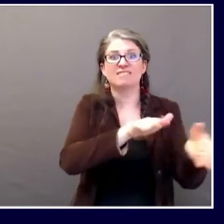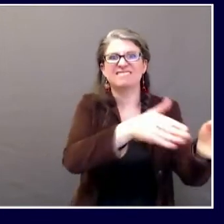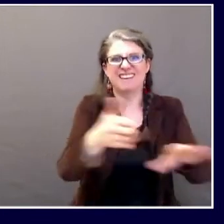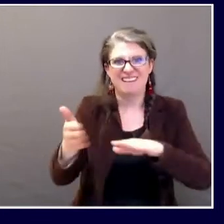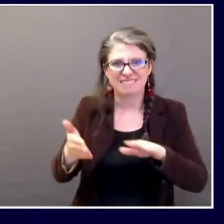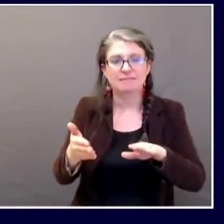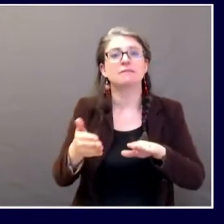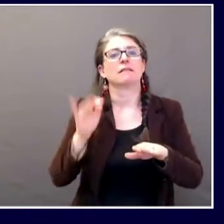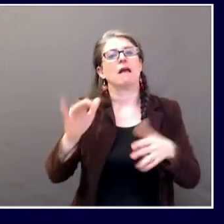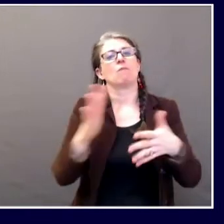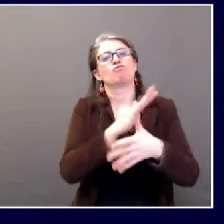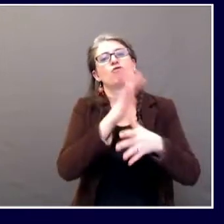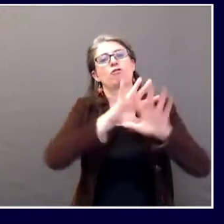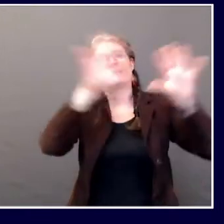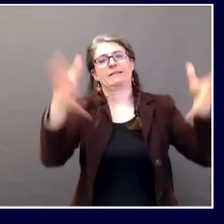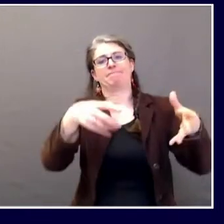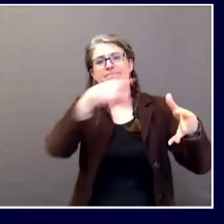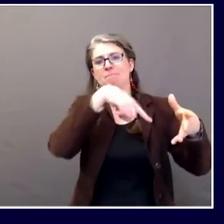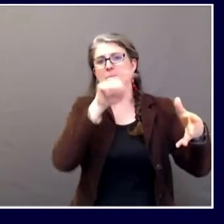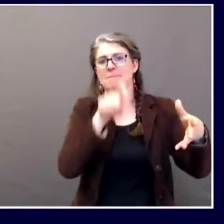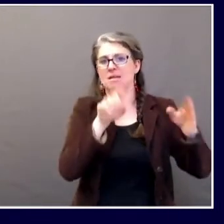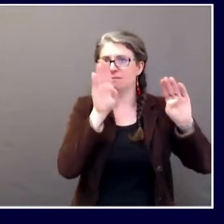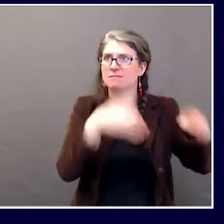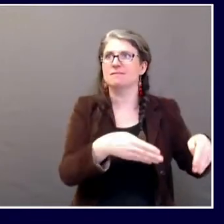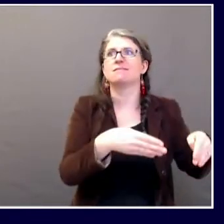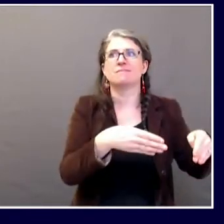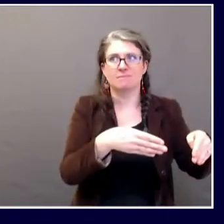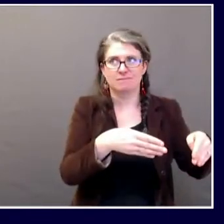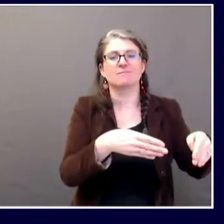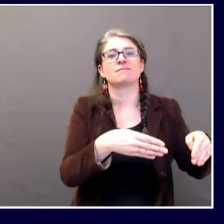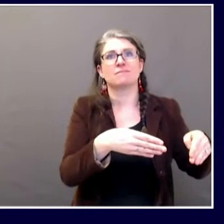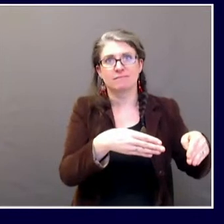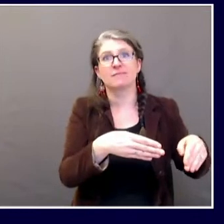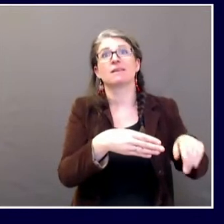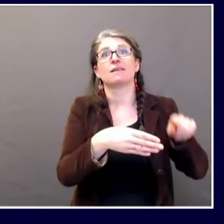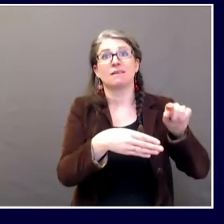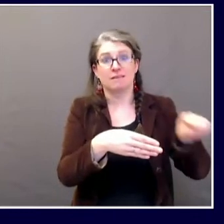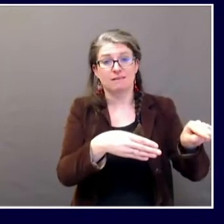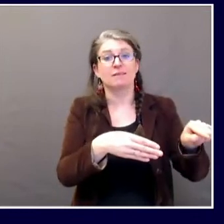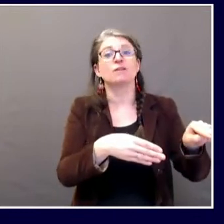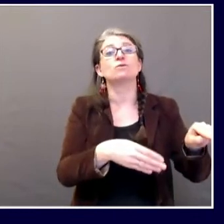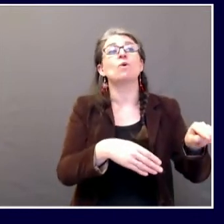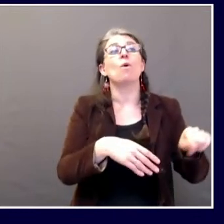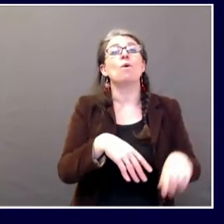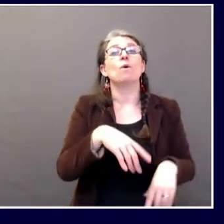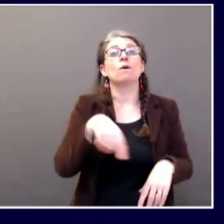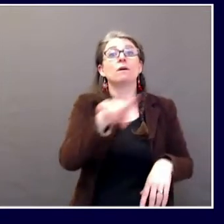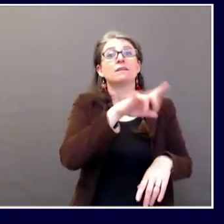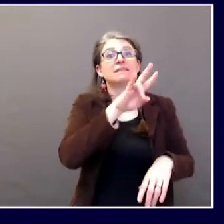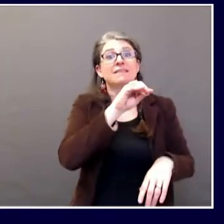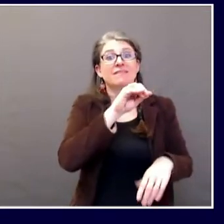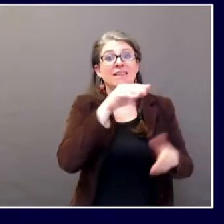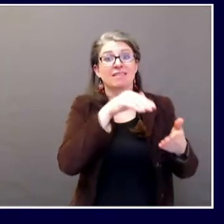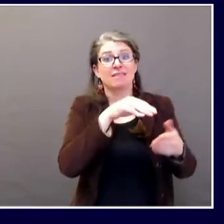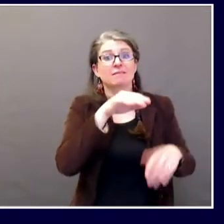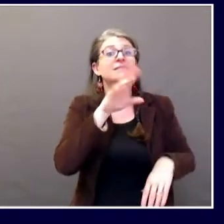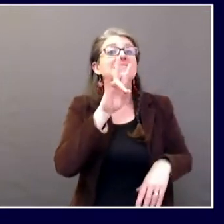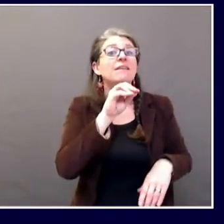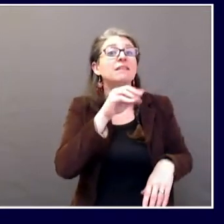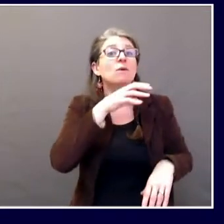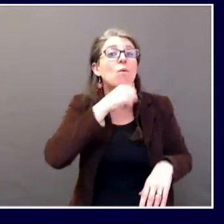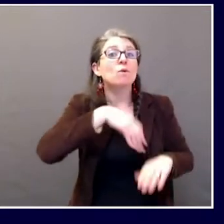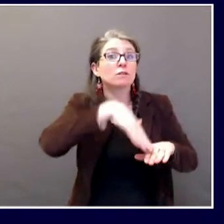governor is focused on those who are at the highest risk of death or disease. And right now, that's an age distinction rather than a job function